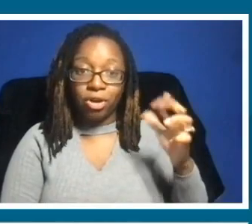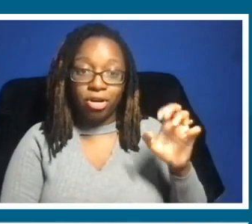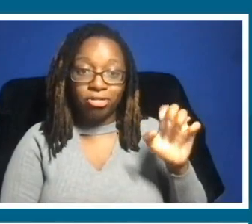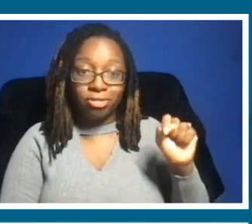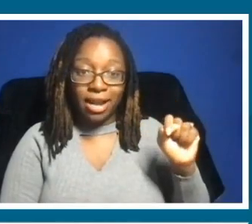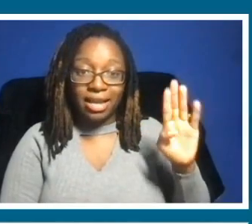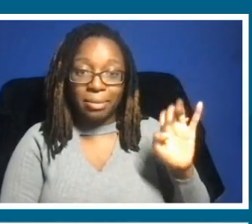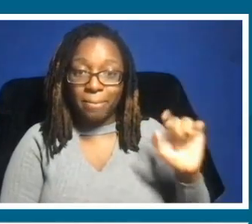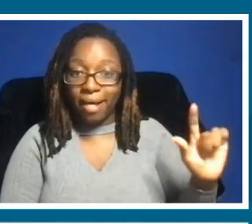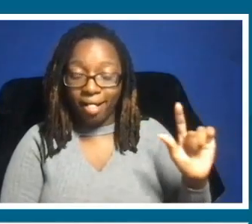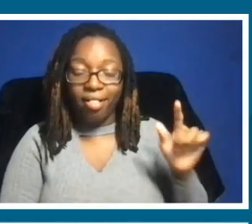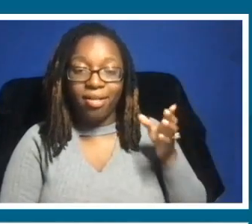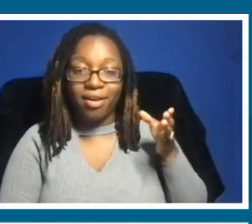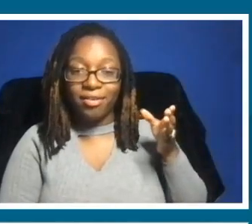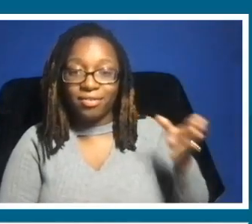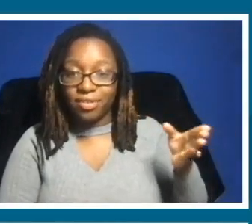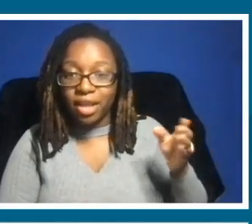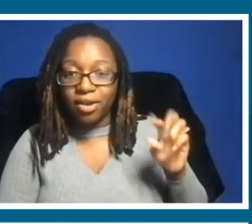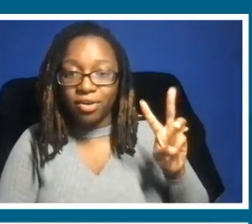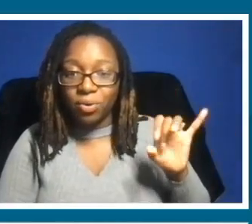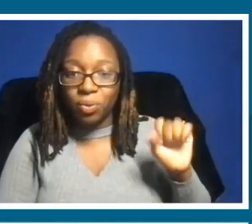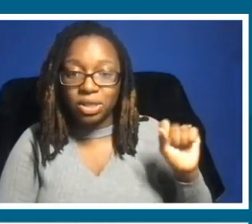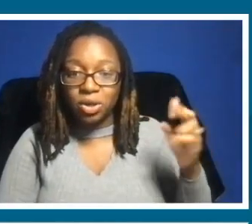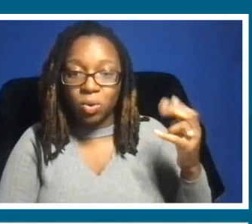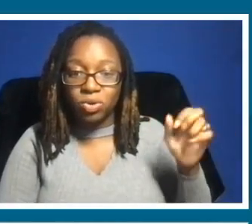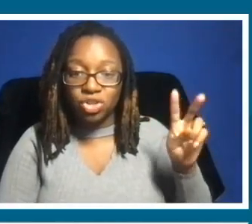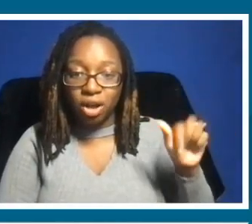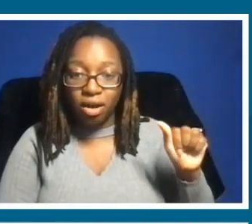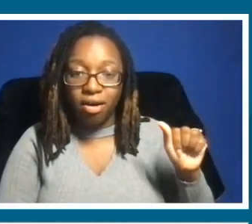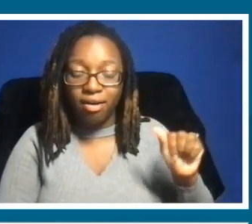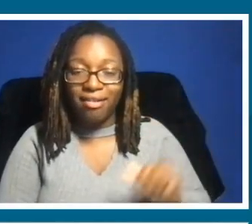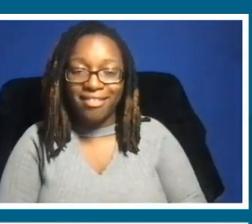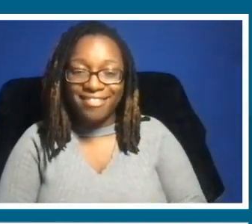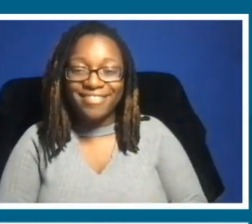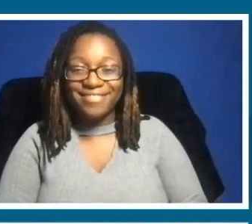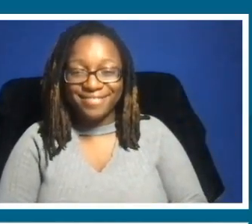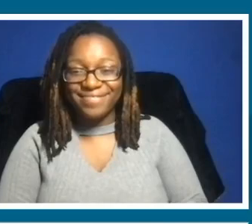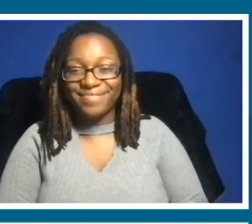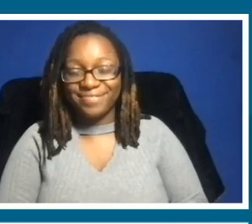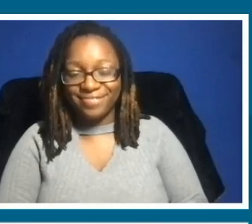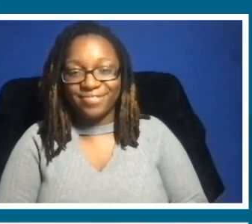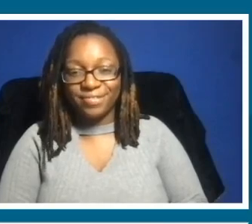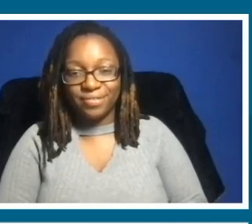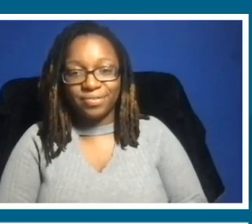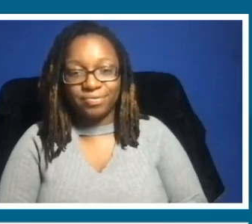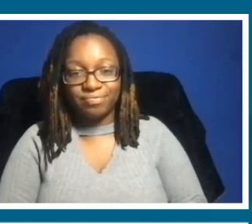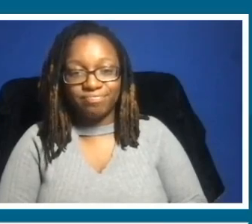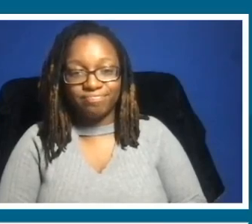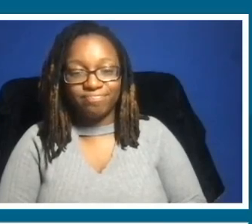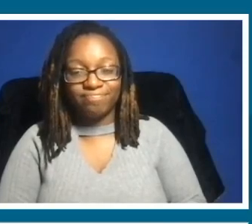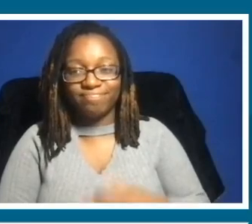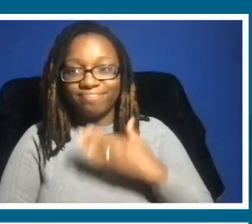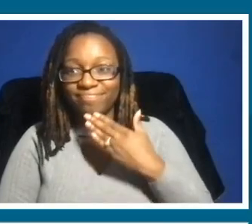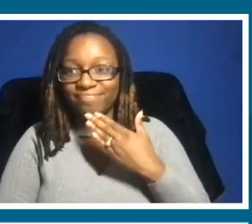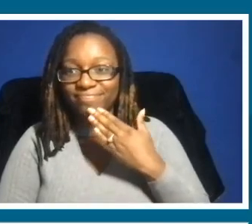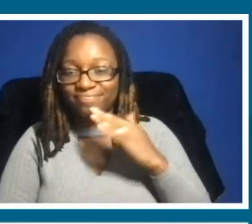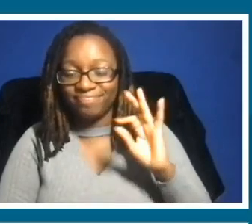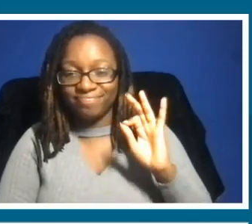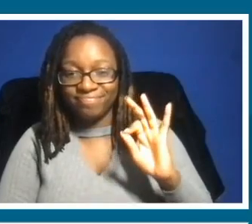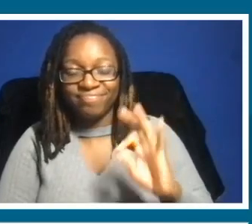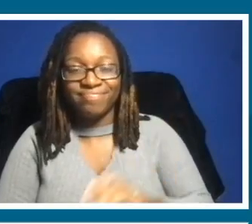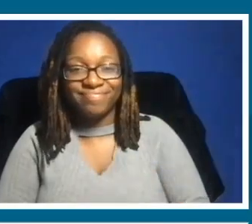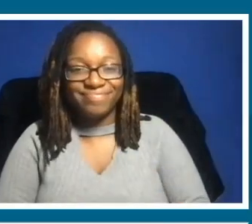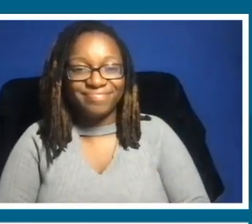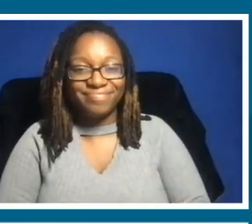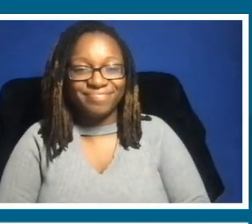Scotia. Okay. Yeah, good. This is all good. Excellent. Well,